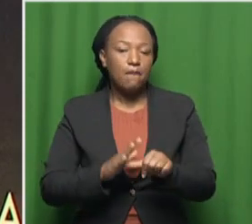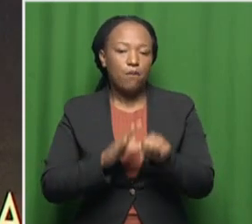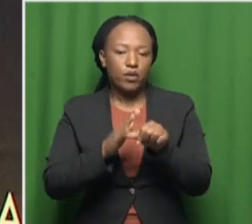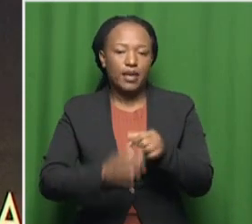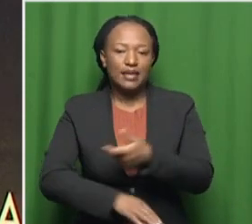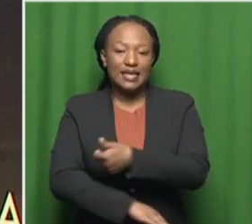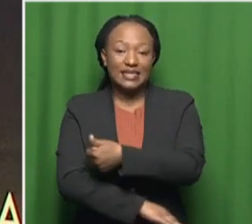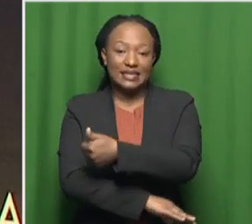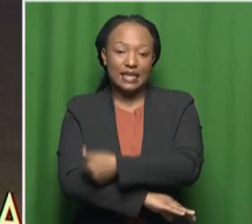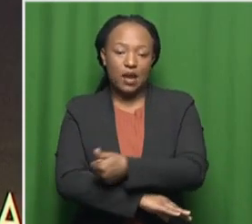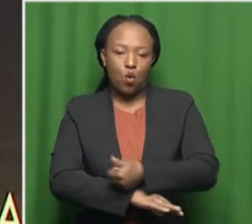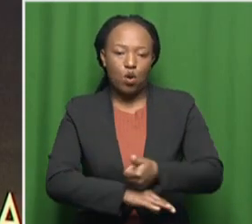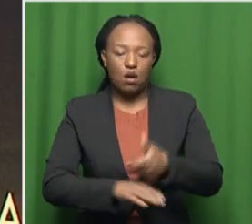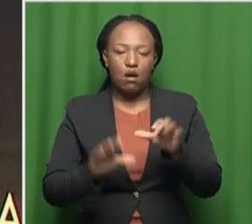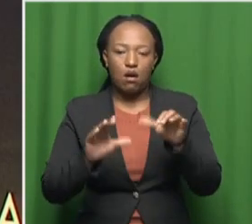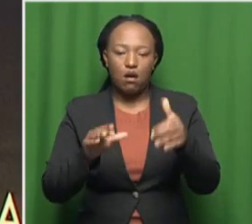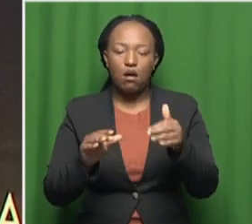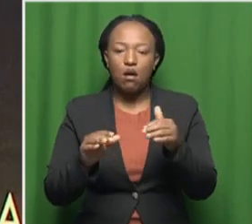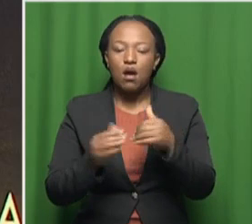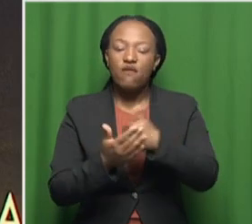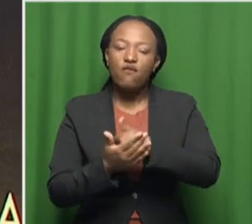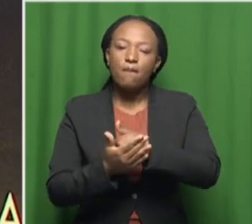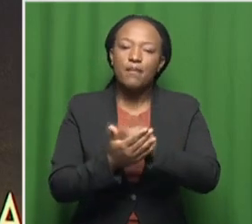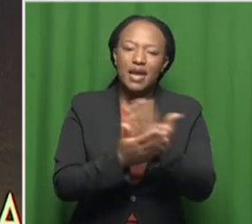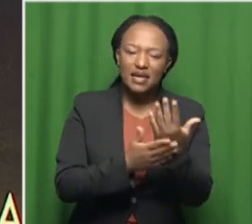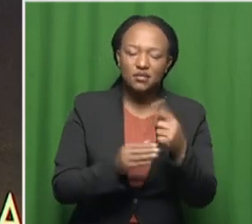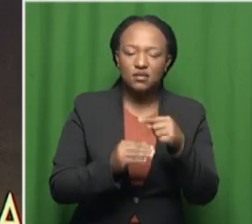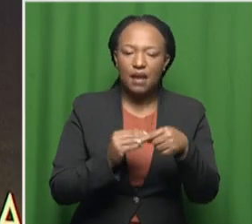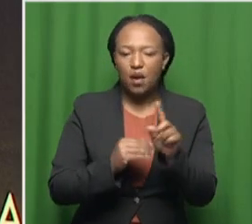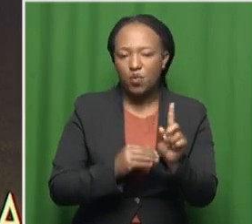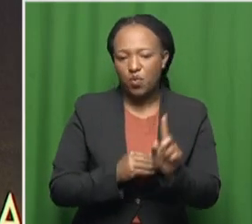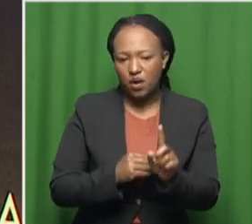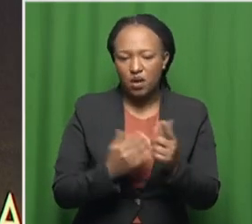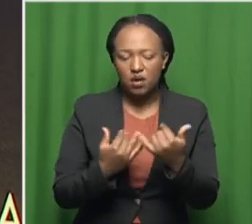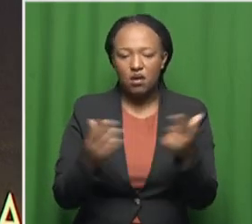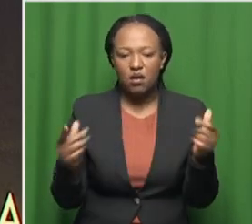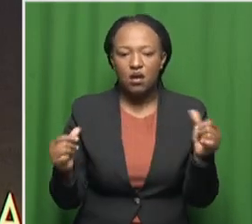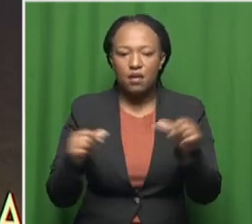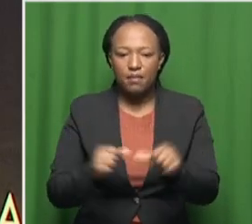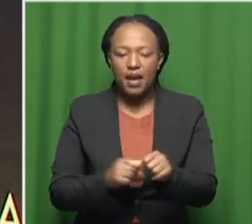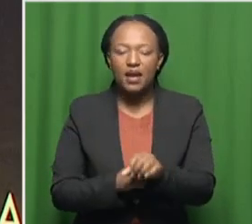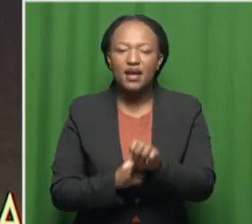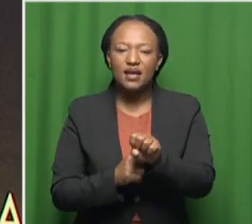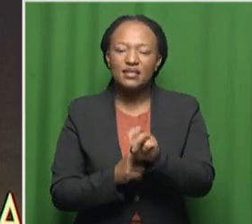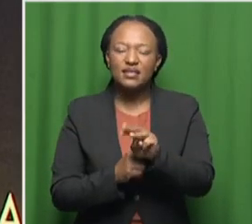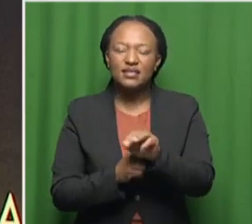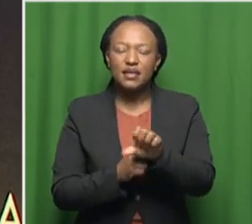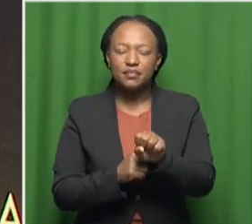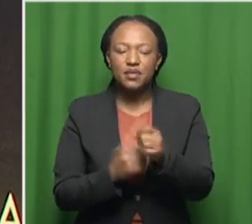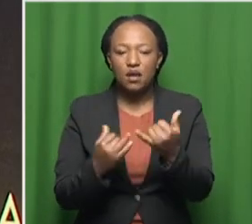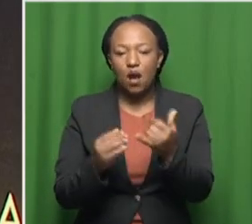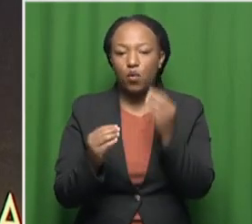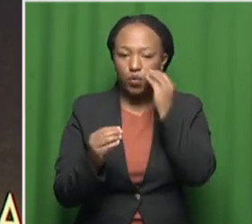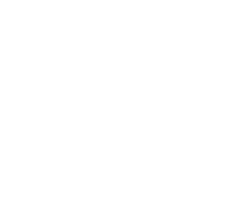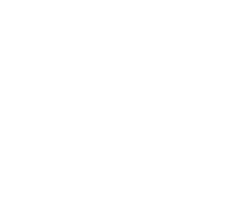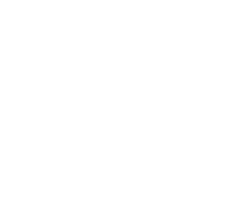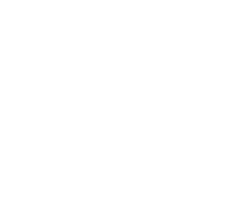of giving expression to what BRICS is about. With that, it's back to studio. Simfiwe has got your headlines.